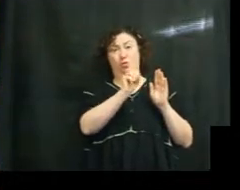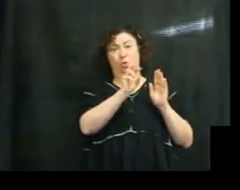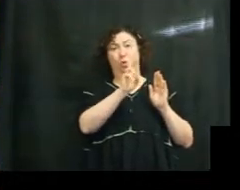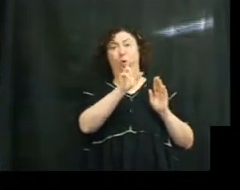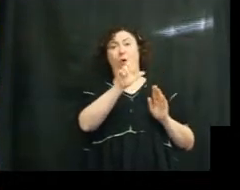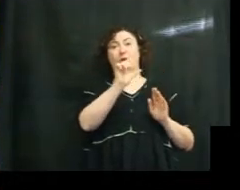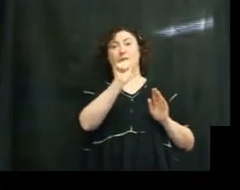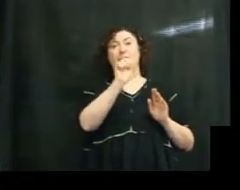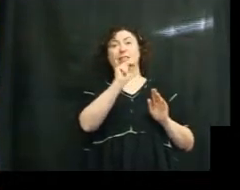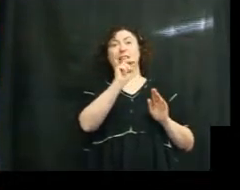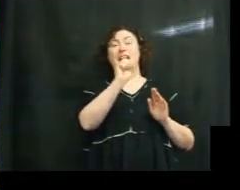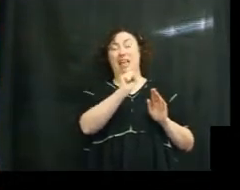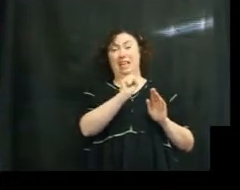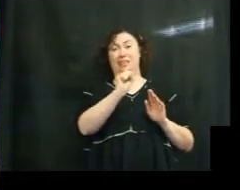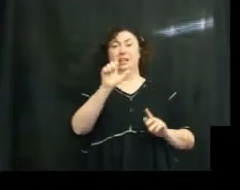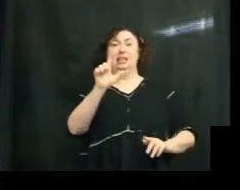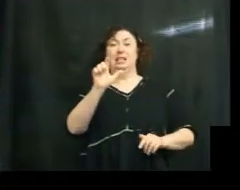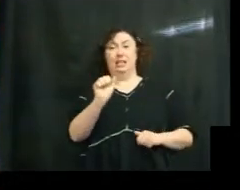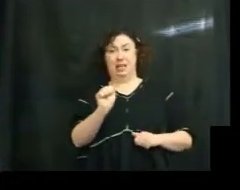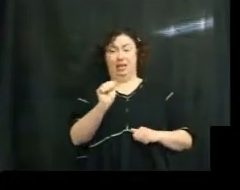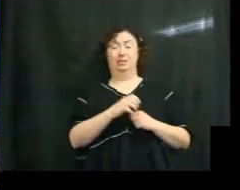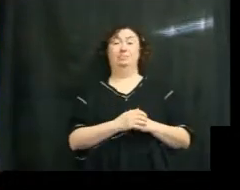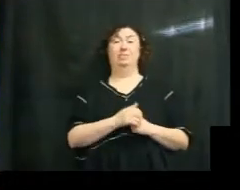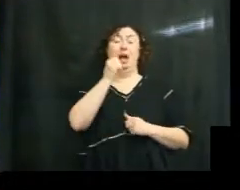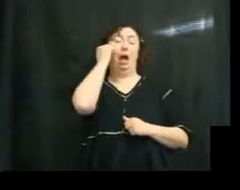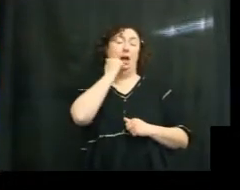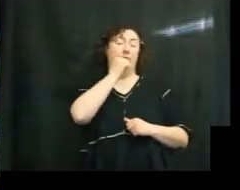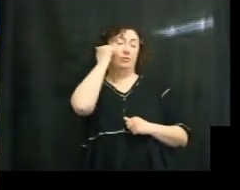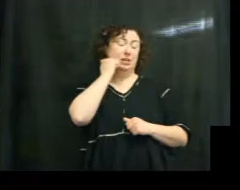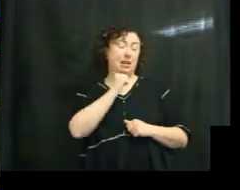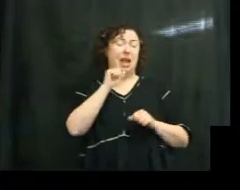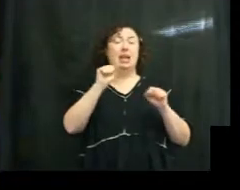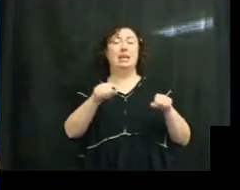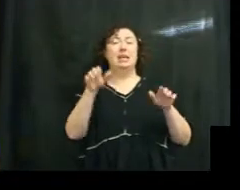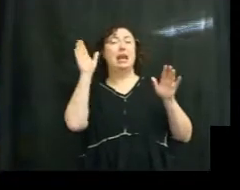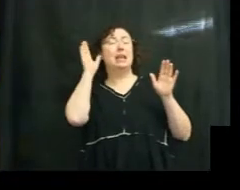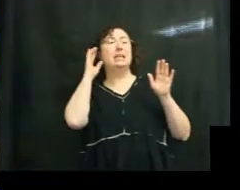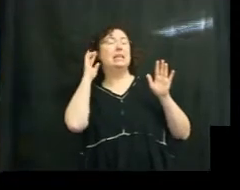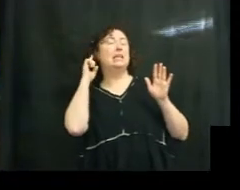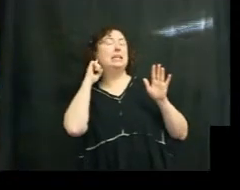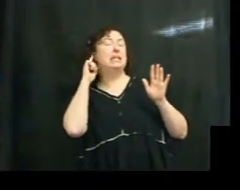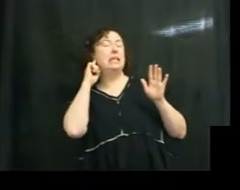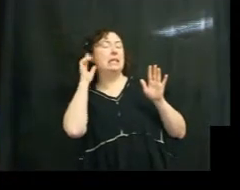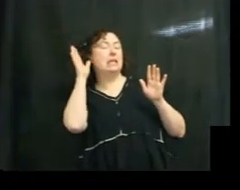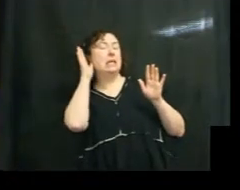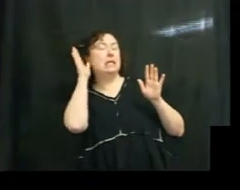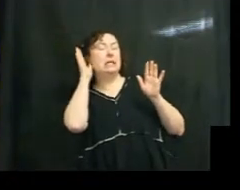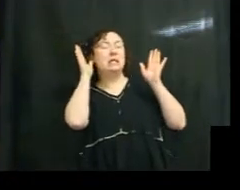Any time of the day or night, you could hear music floating in the air.